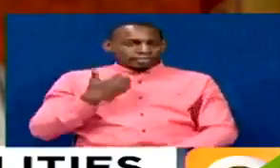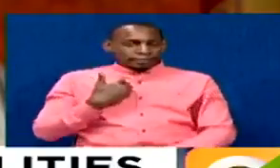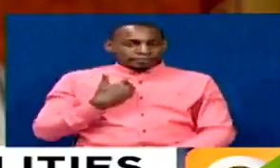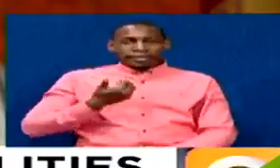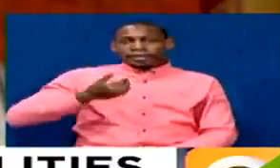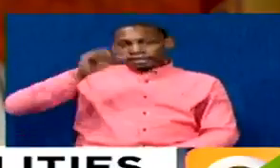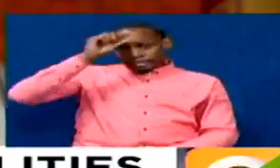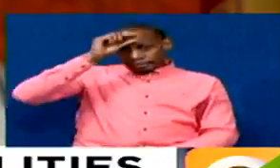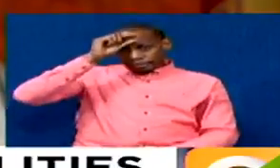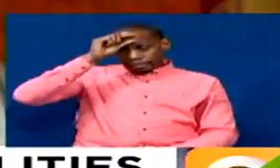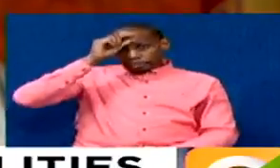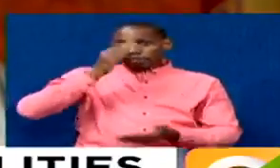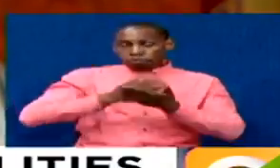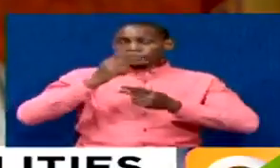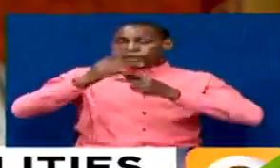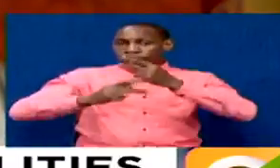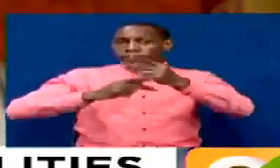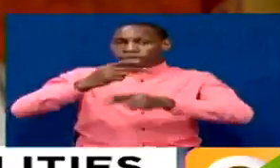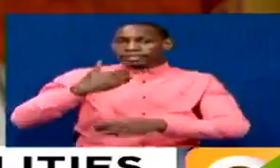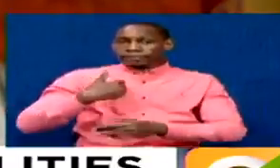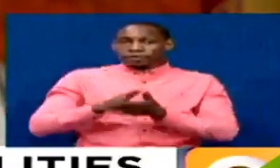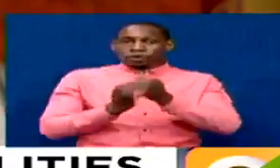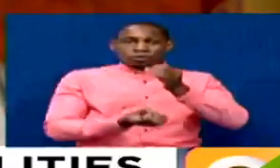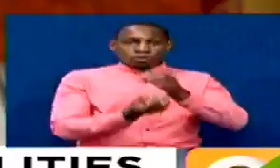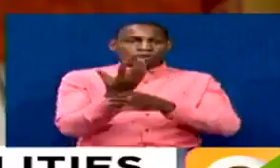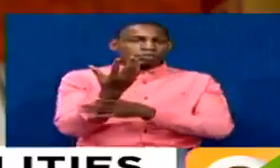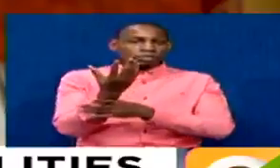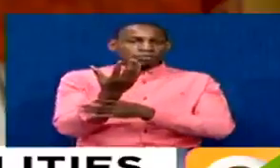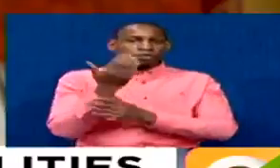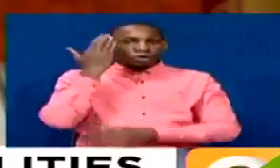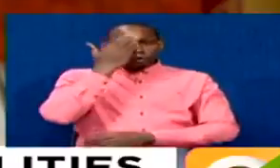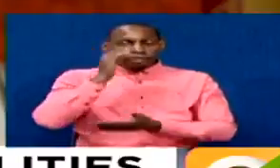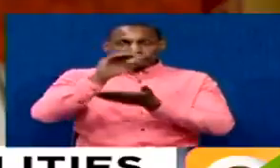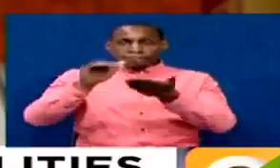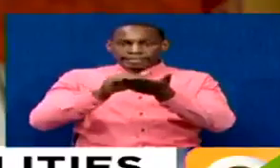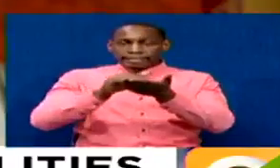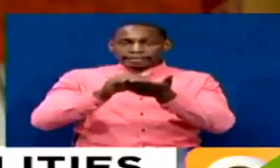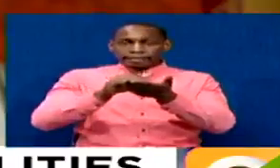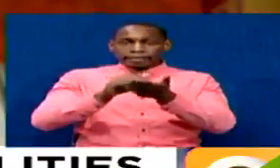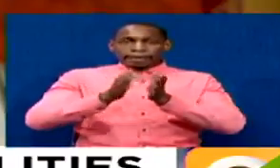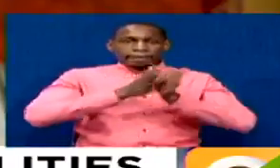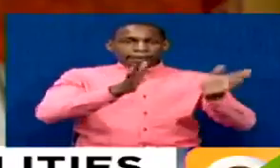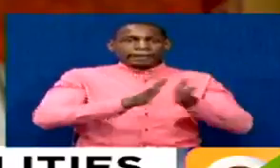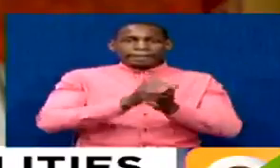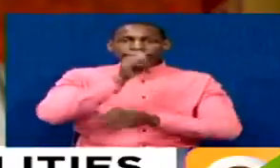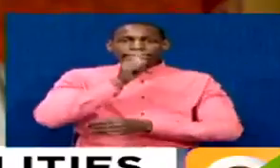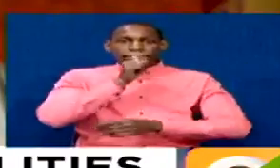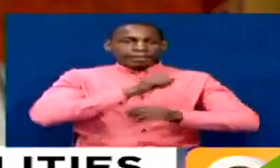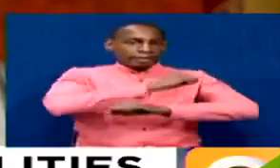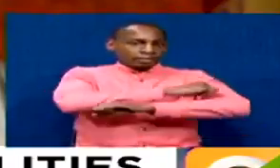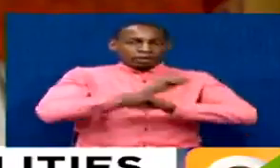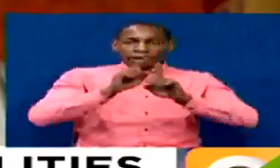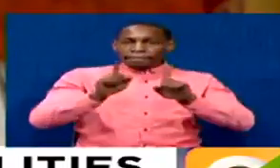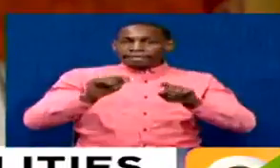the government has made quite some progress in coming up with the autism centers in the public primary schools.